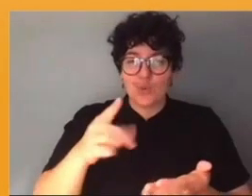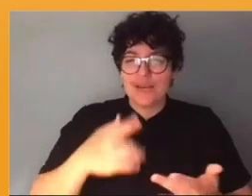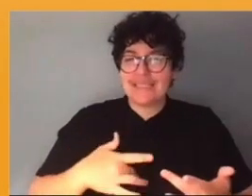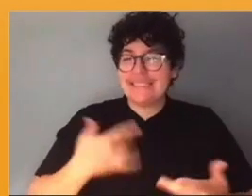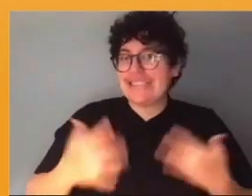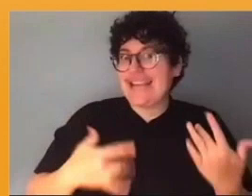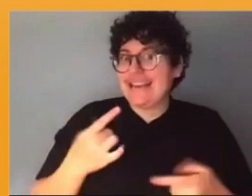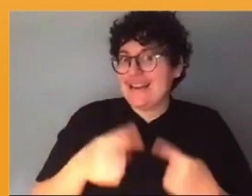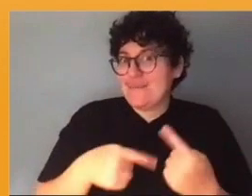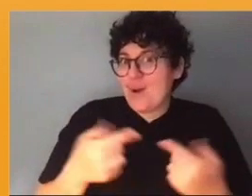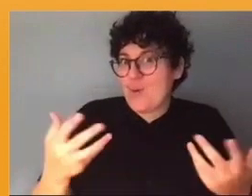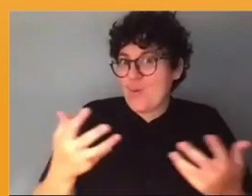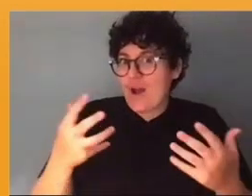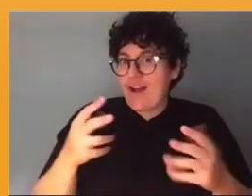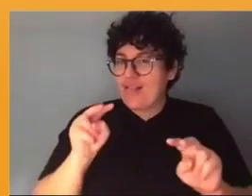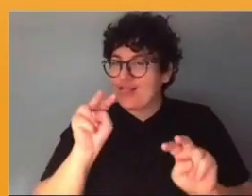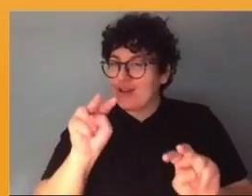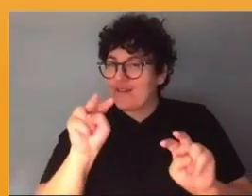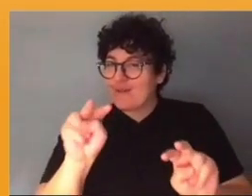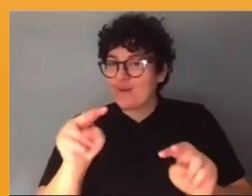Looking forward.